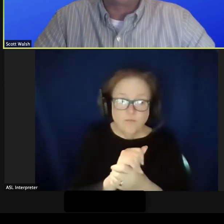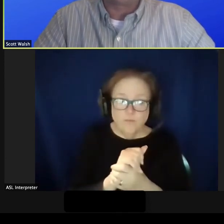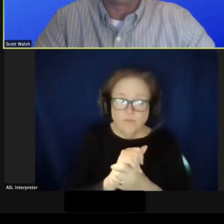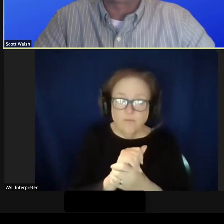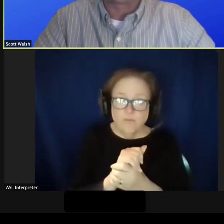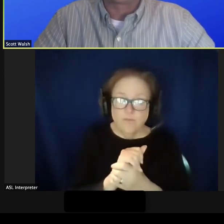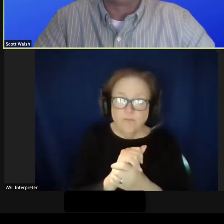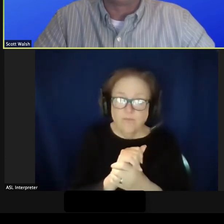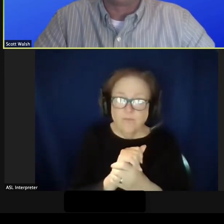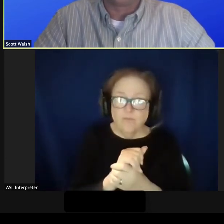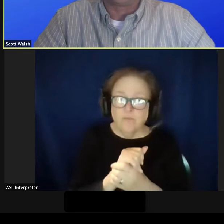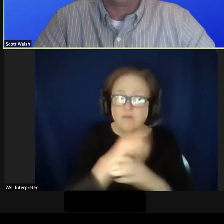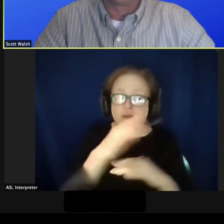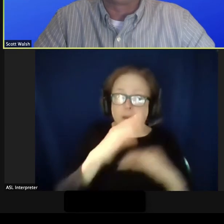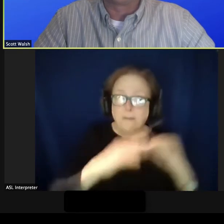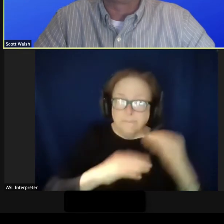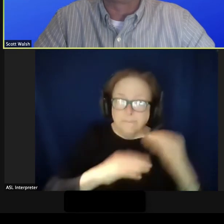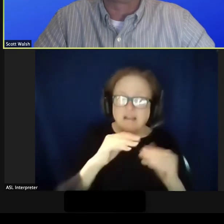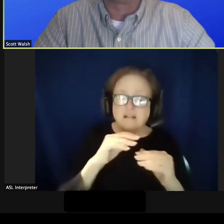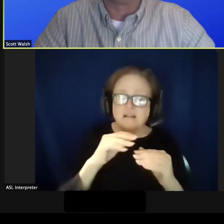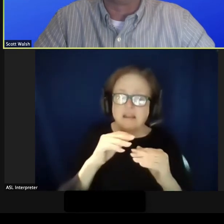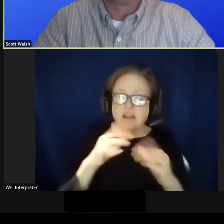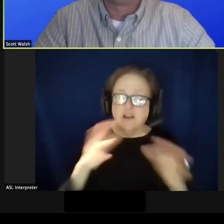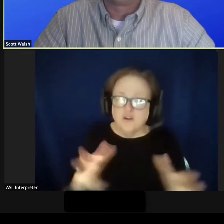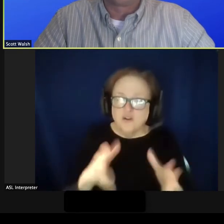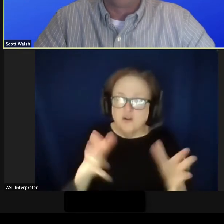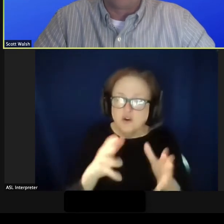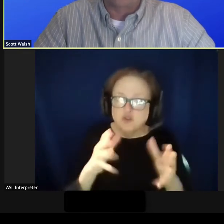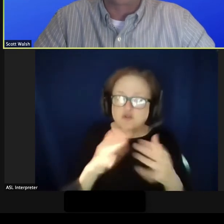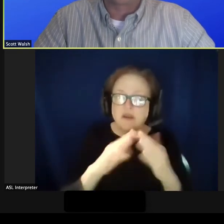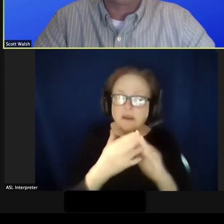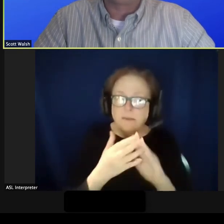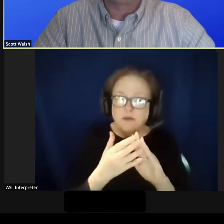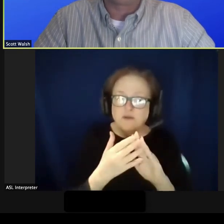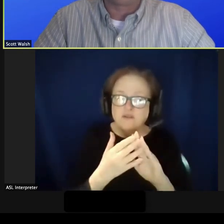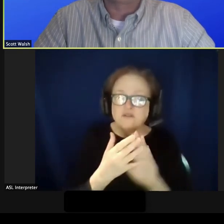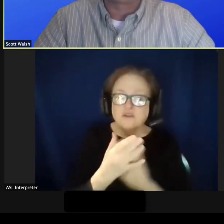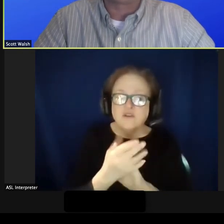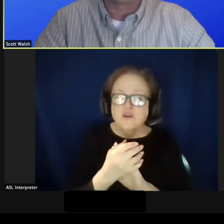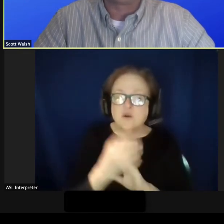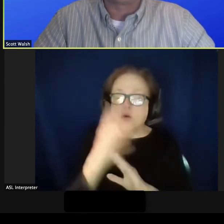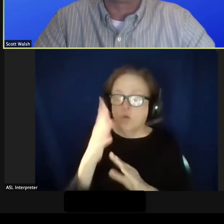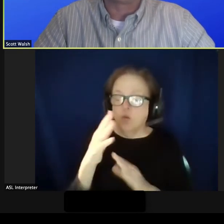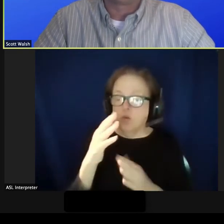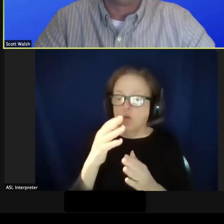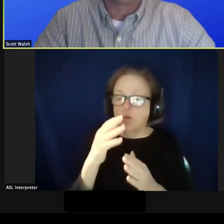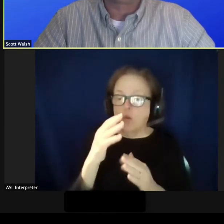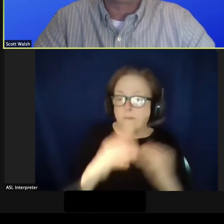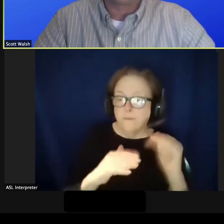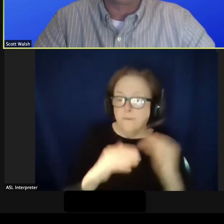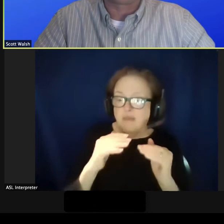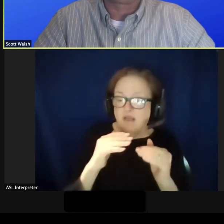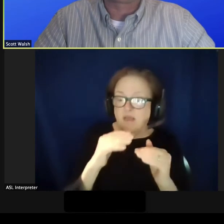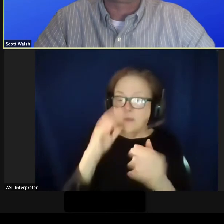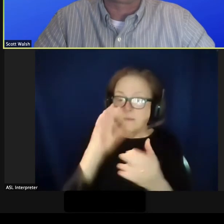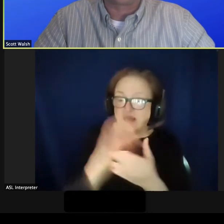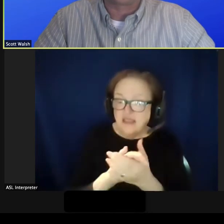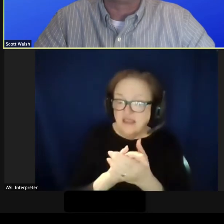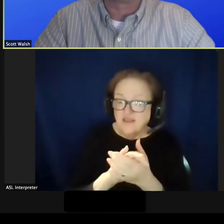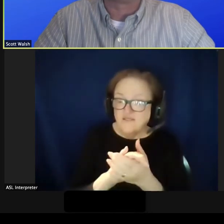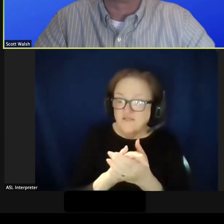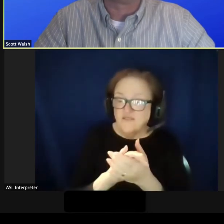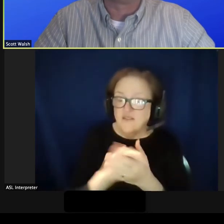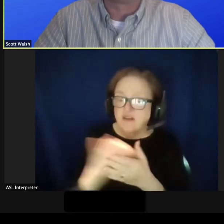Building and nurturing community influences a student, which in turn develops to beliefs melded together to